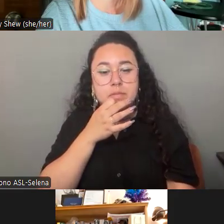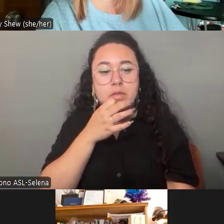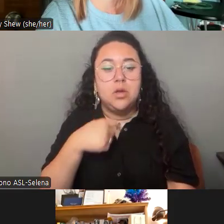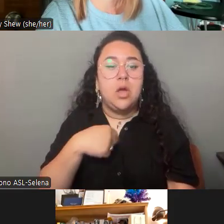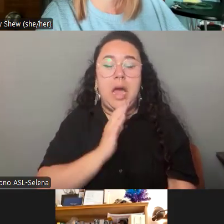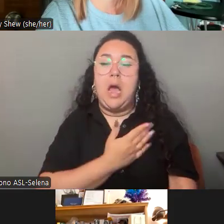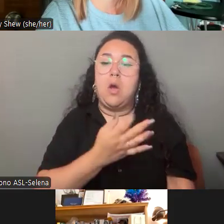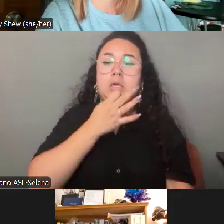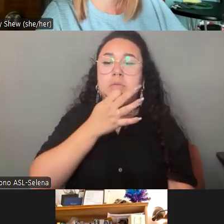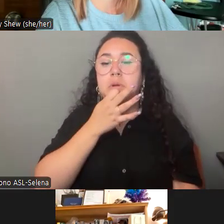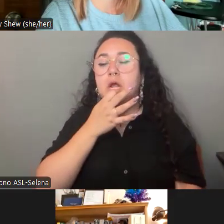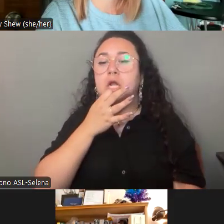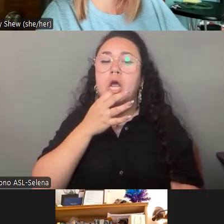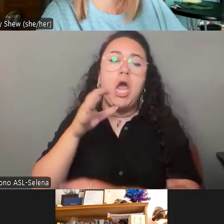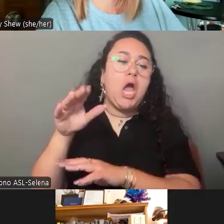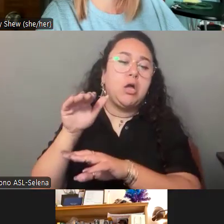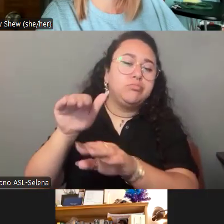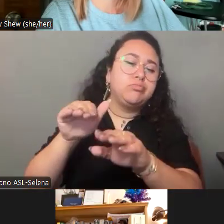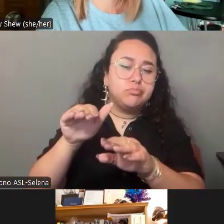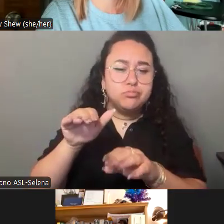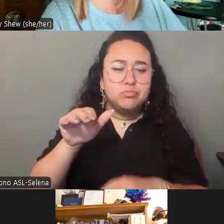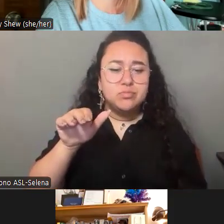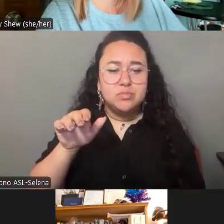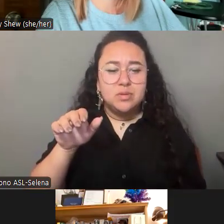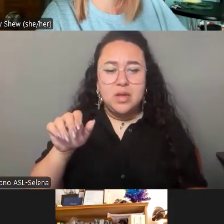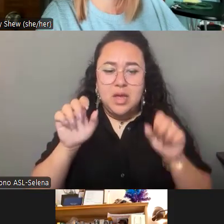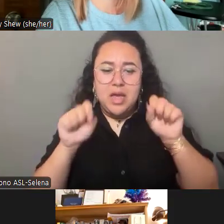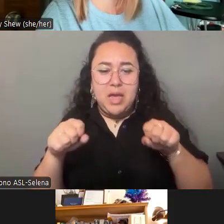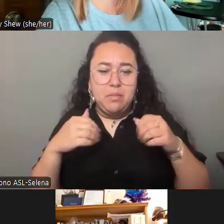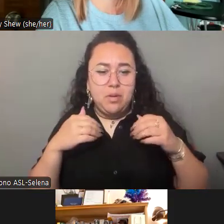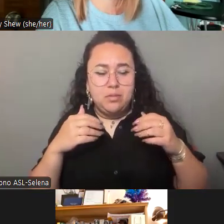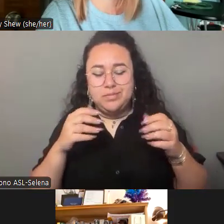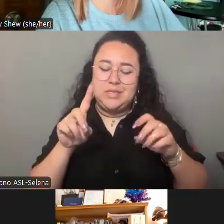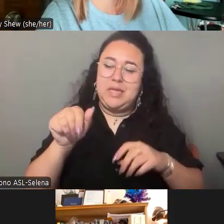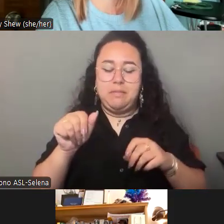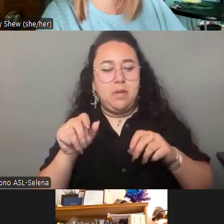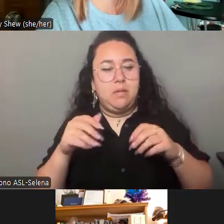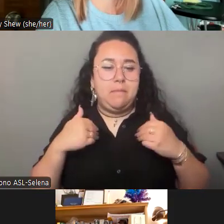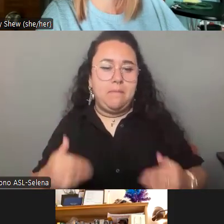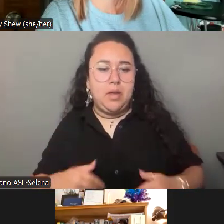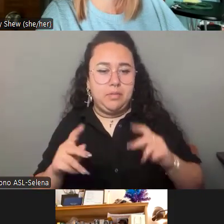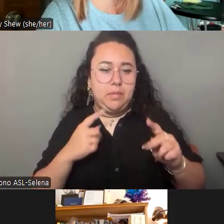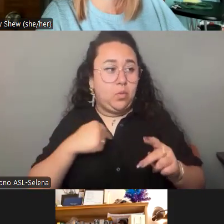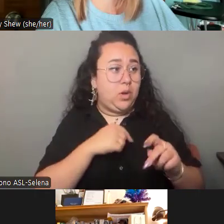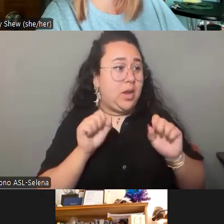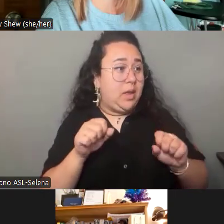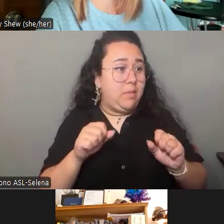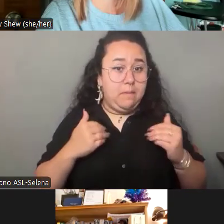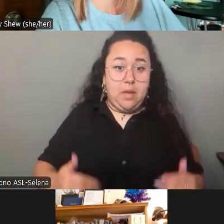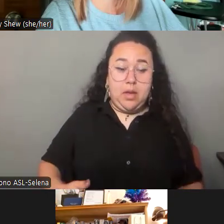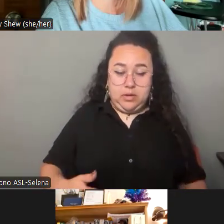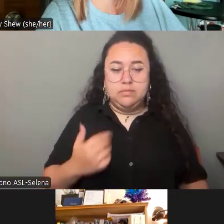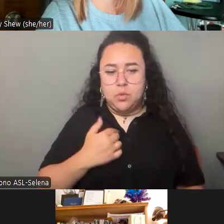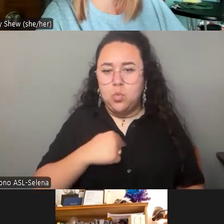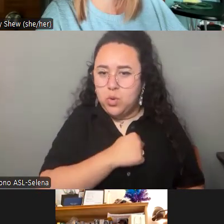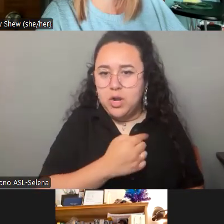more often than enabled people get to be knowers, get to be valued as experts. And